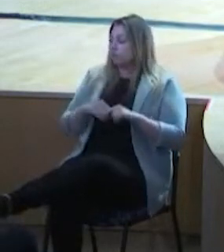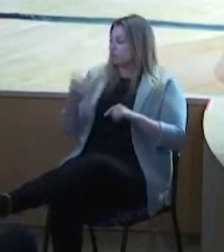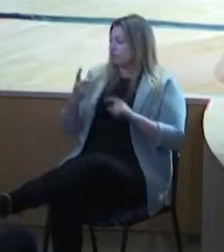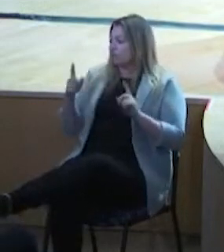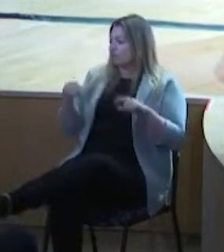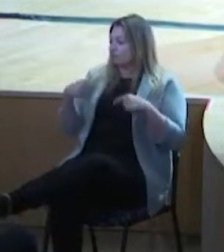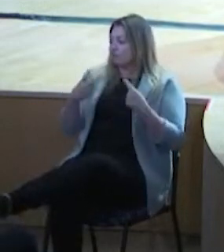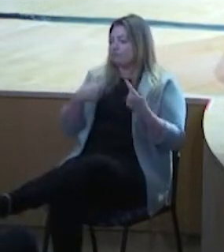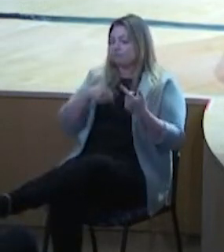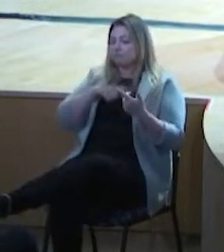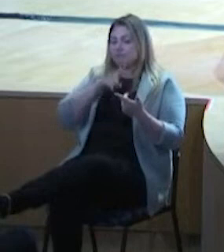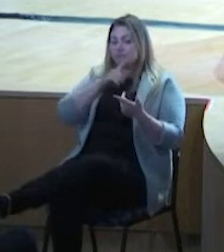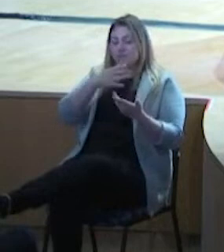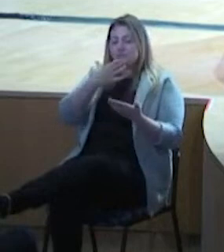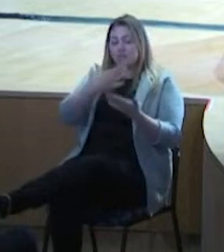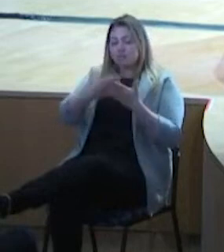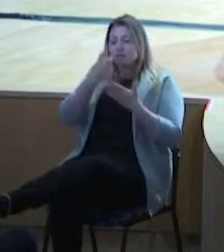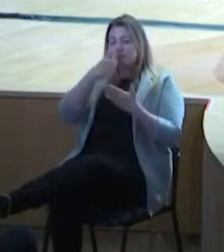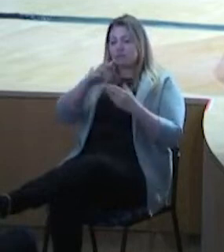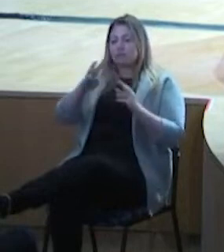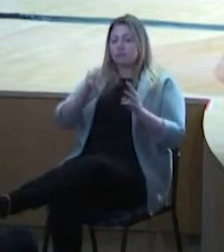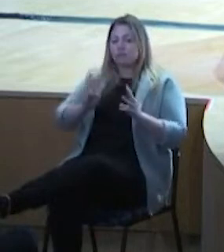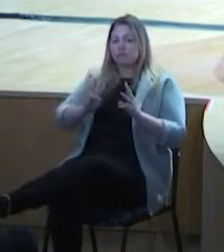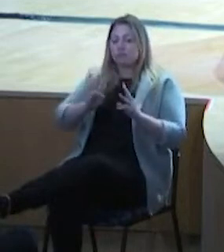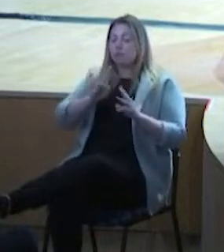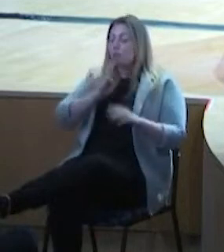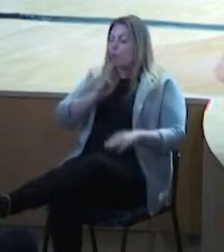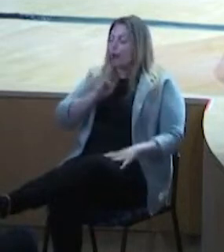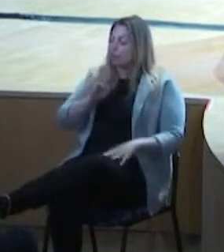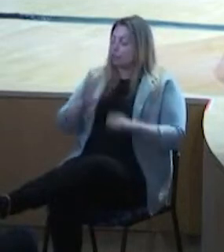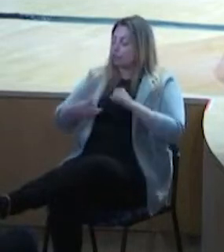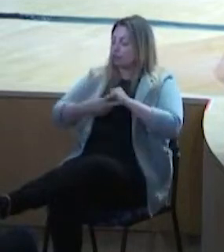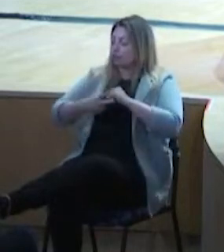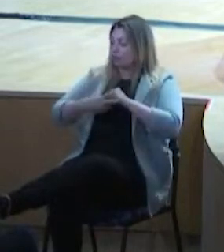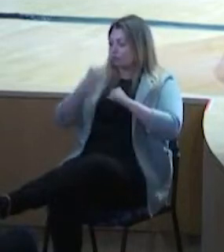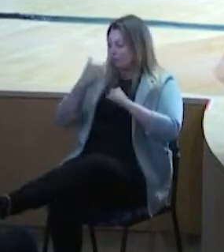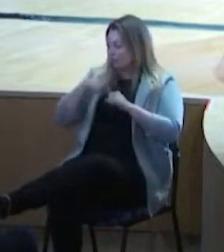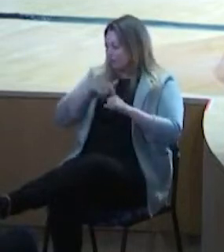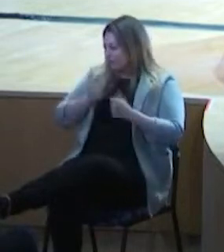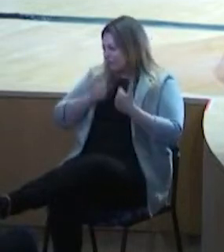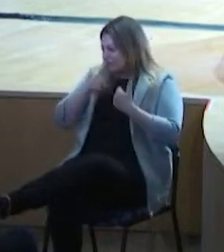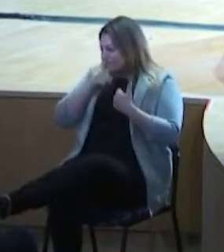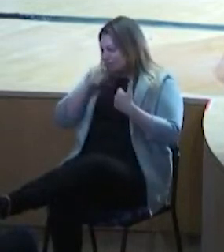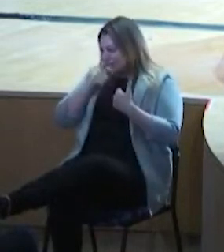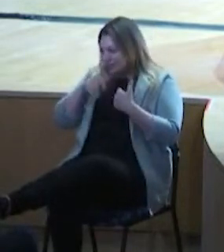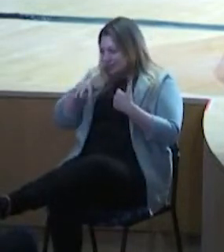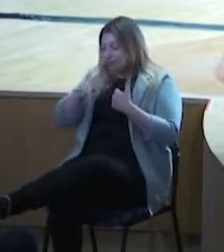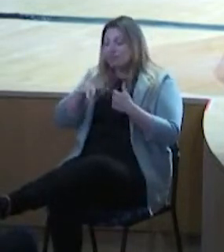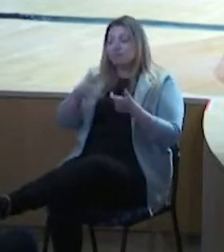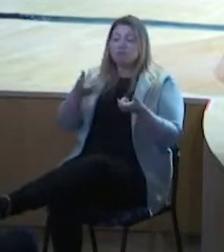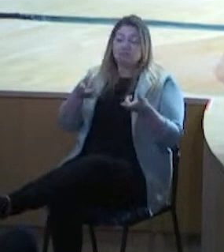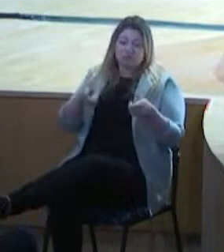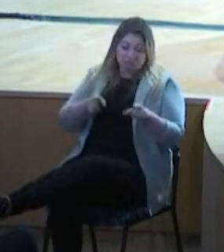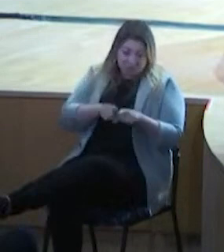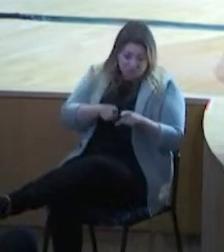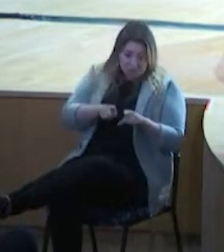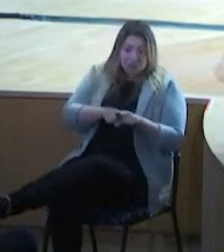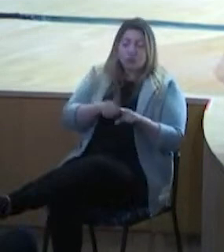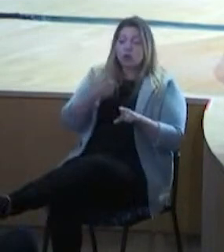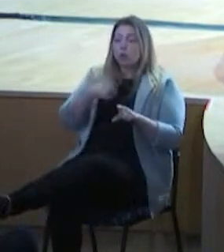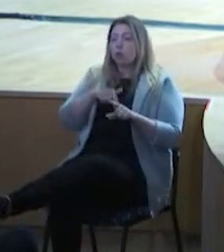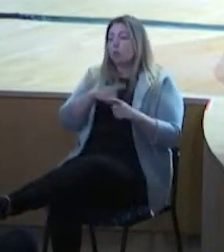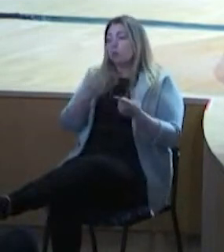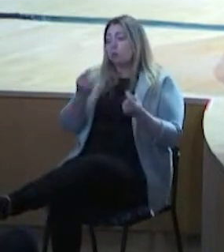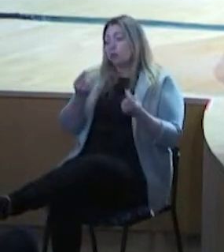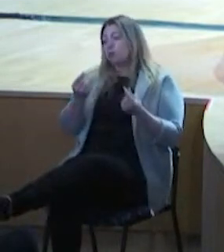very good at water conservation because we live in the desert, but we've also been